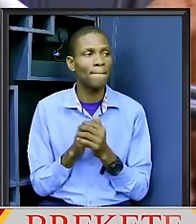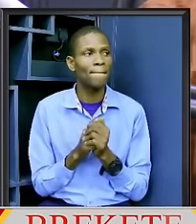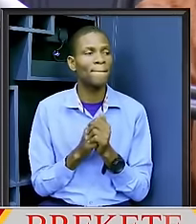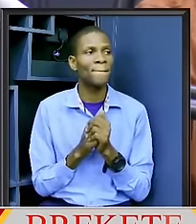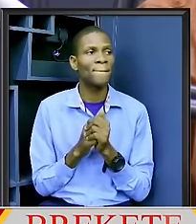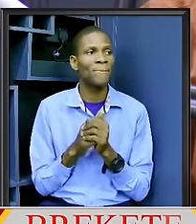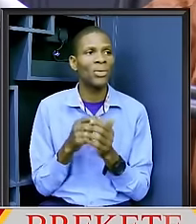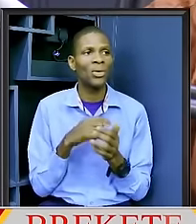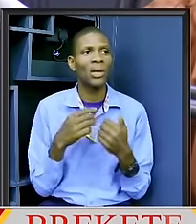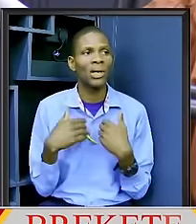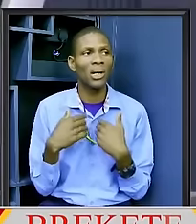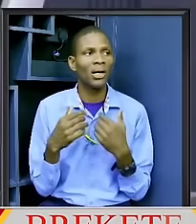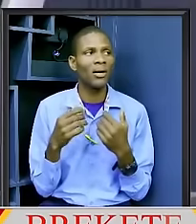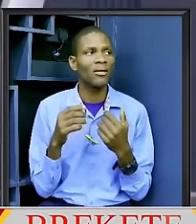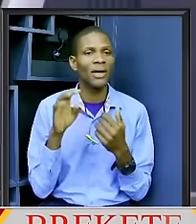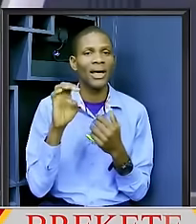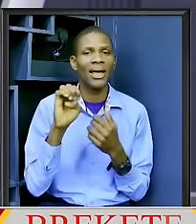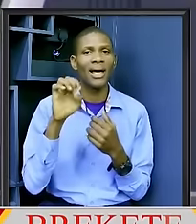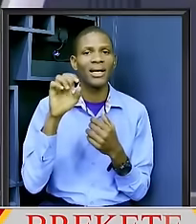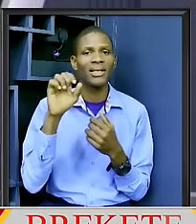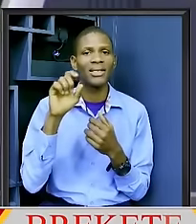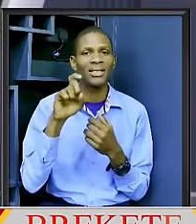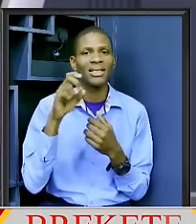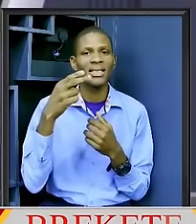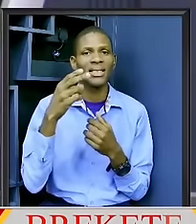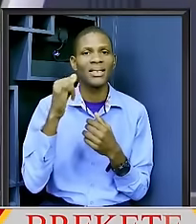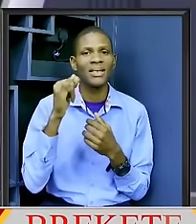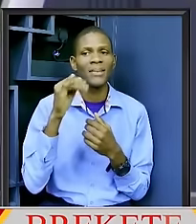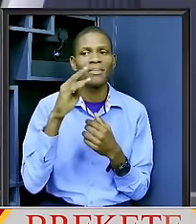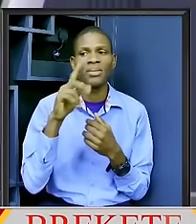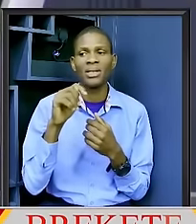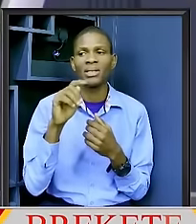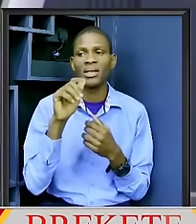So we have Exhibit A here.